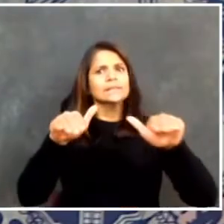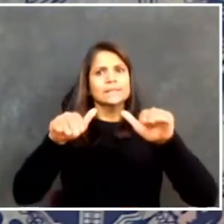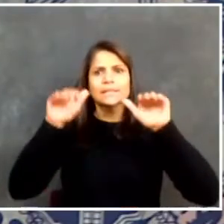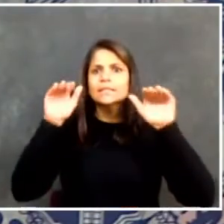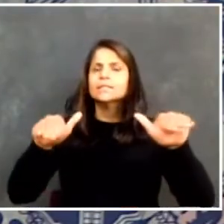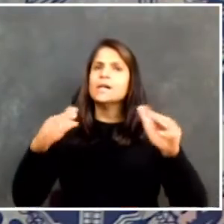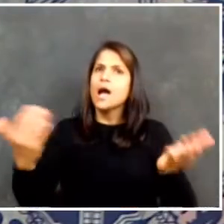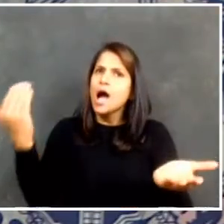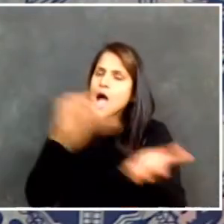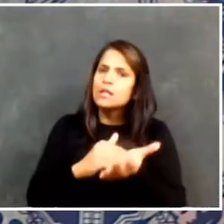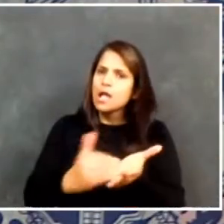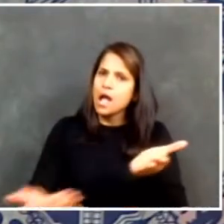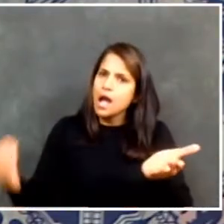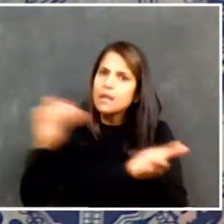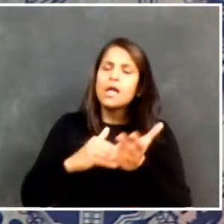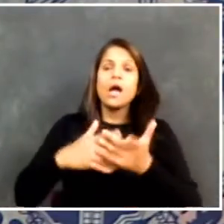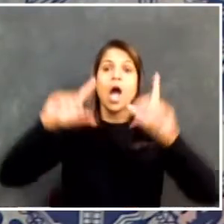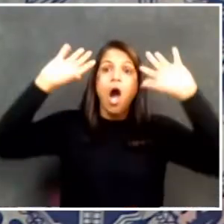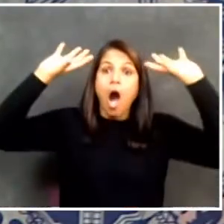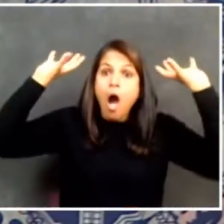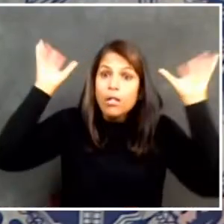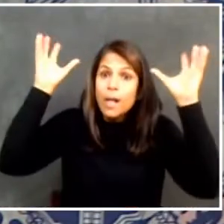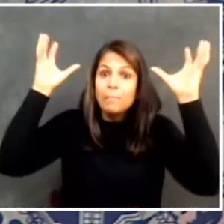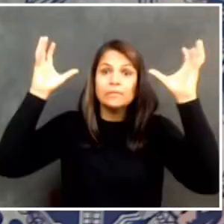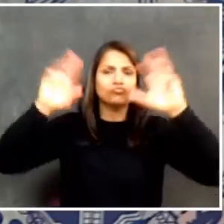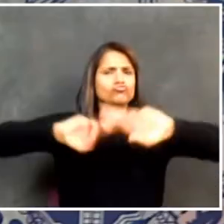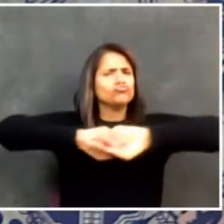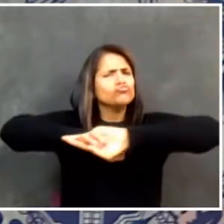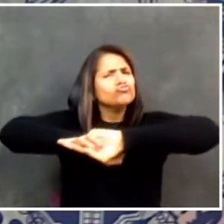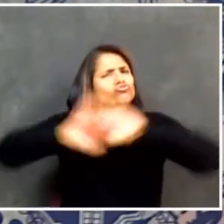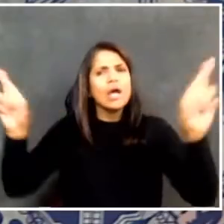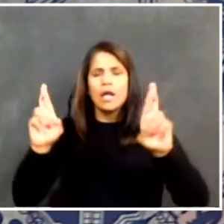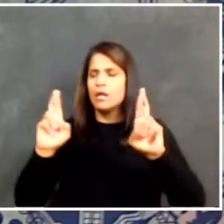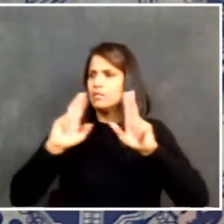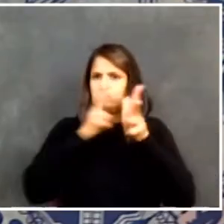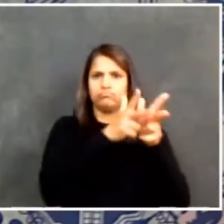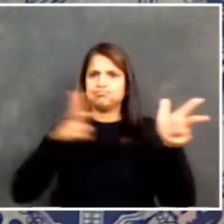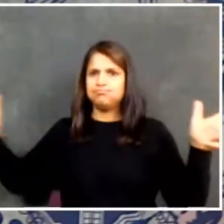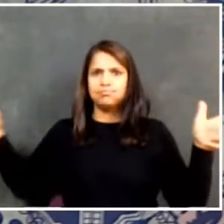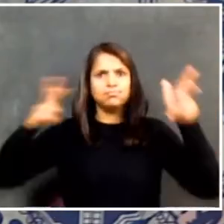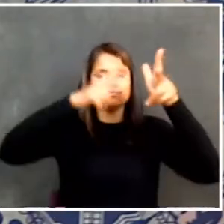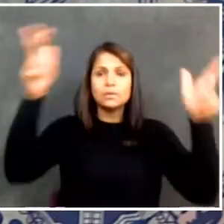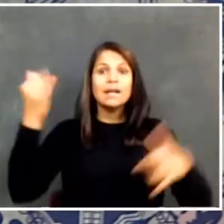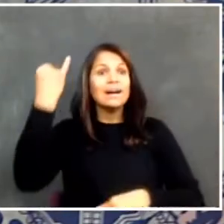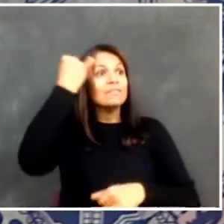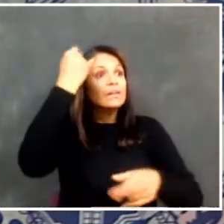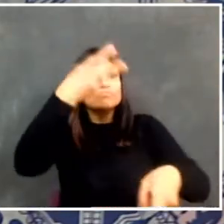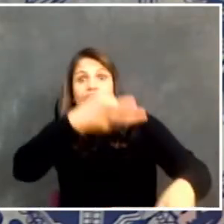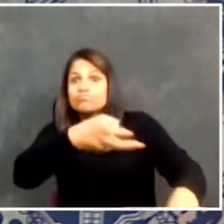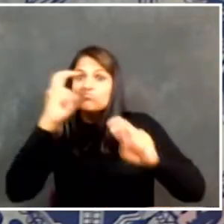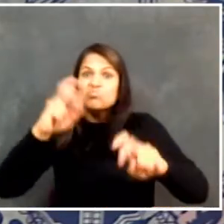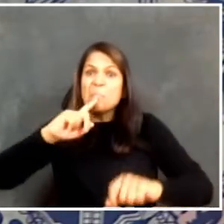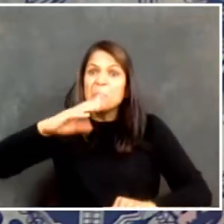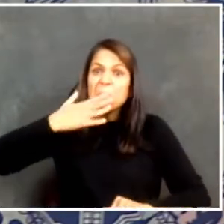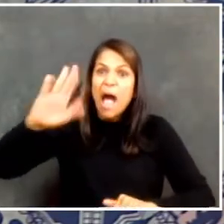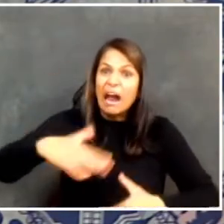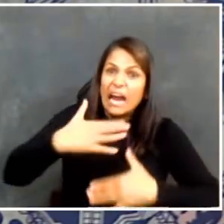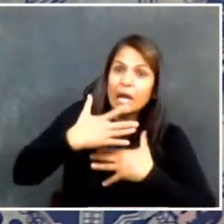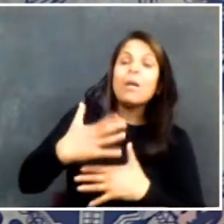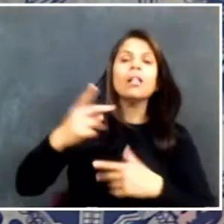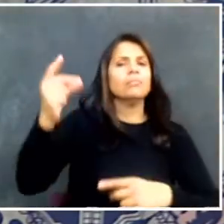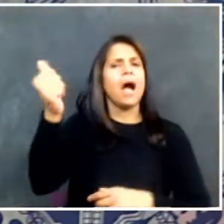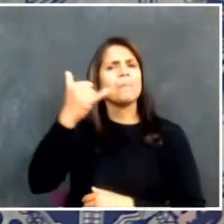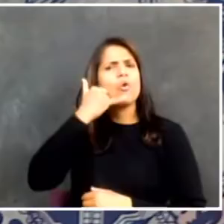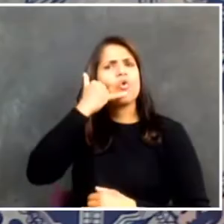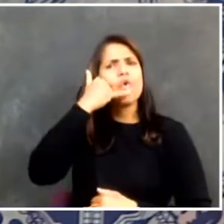help to them. To Dr. Barbeau and Dr. Daskalakis, if you could speak to issues like where cardiac arrest